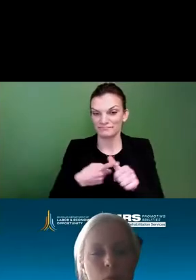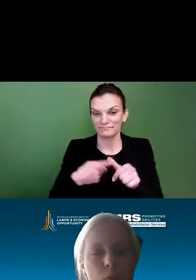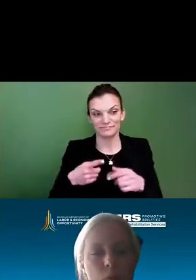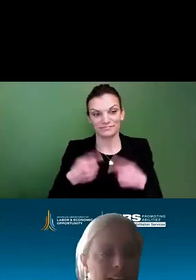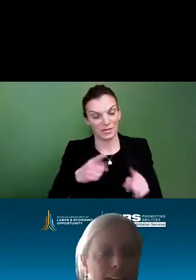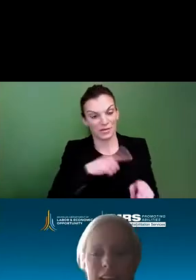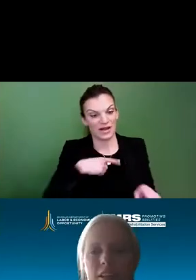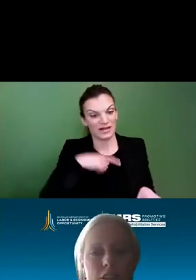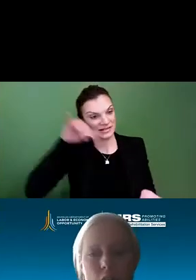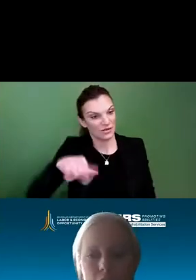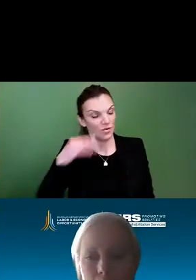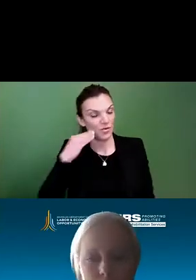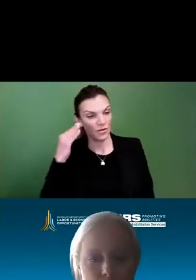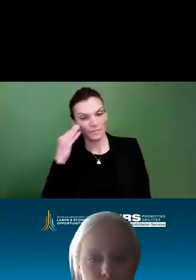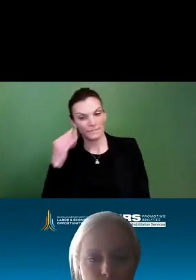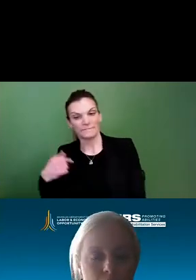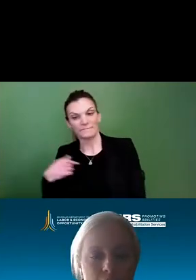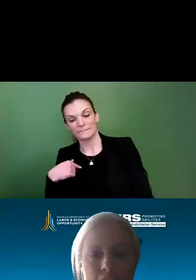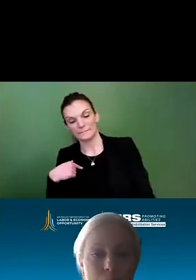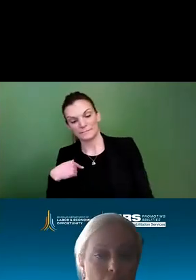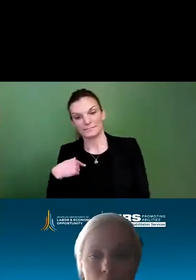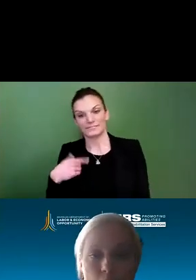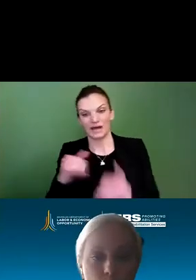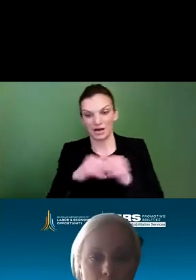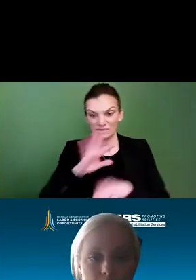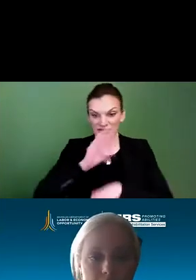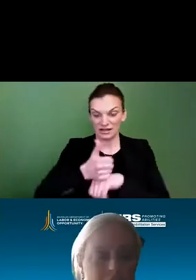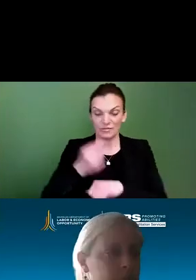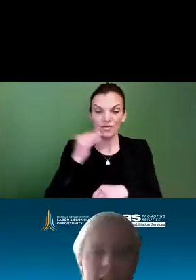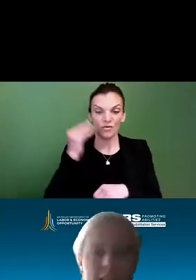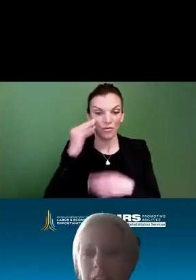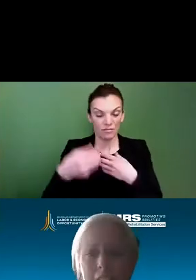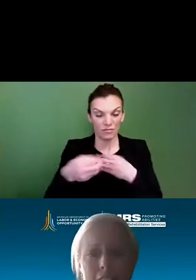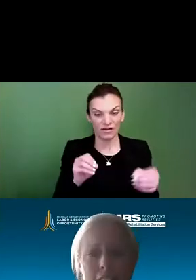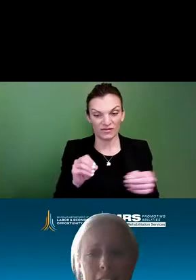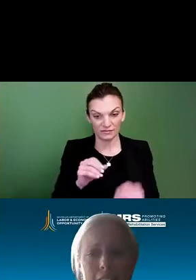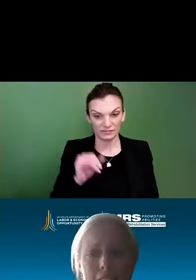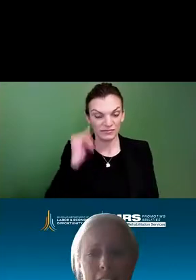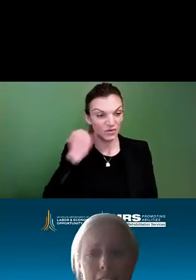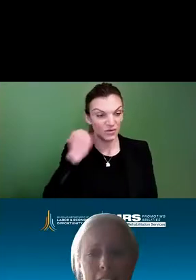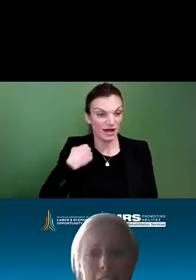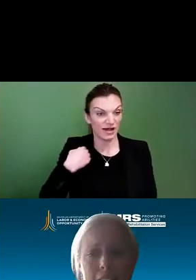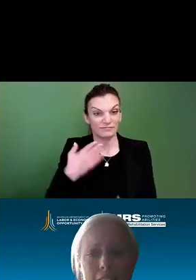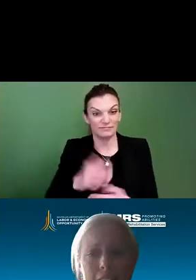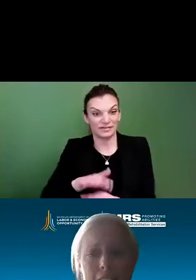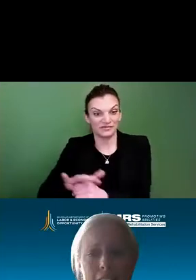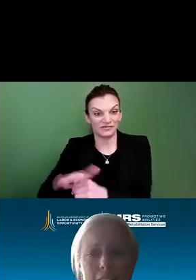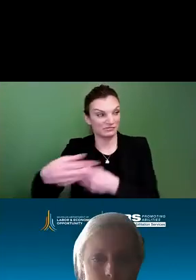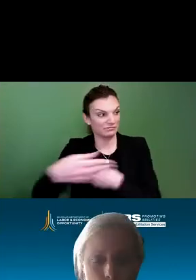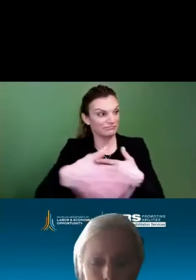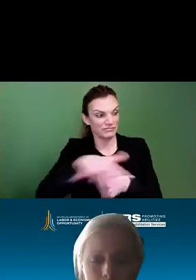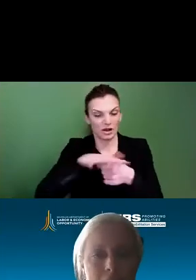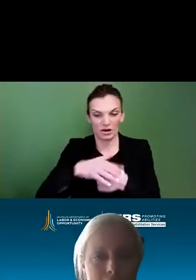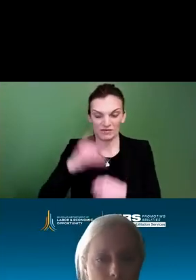many of us had little to no time to set up our home office, if we even had a space designated for a home office.